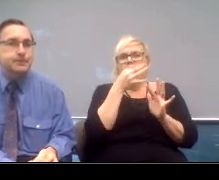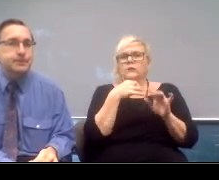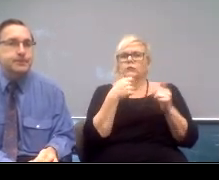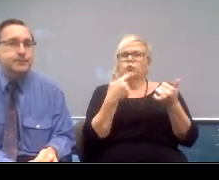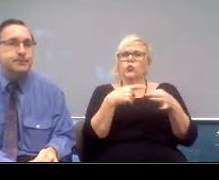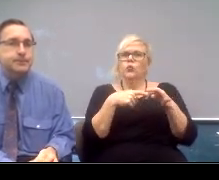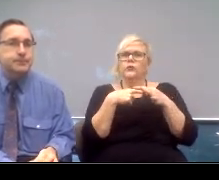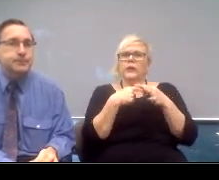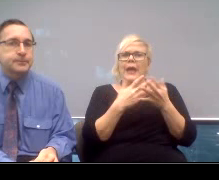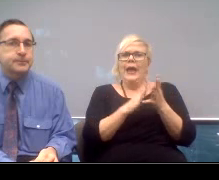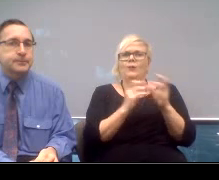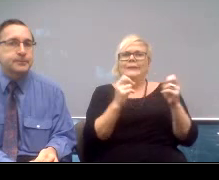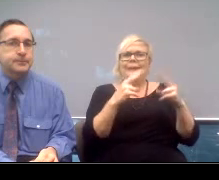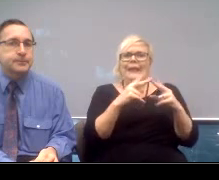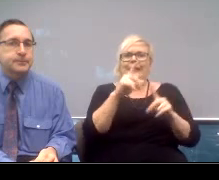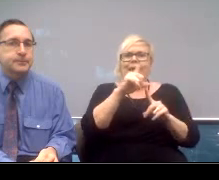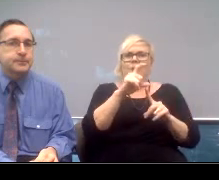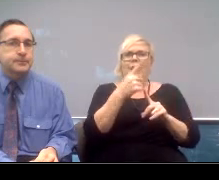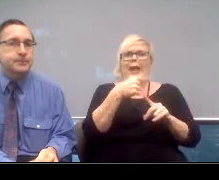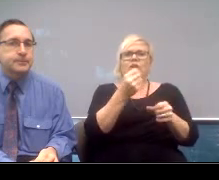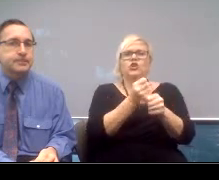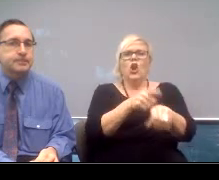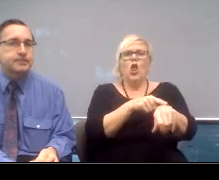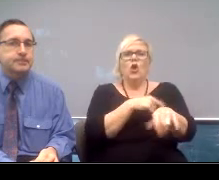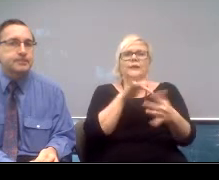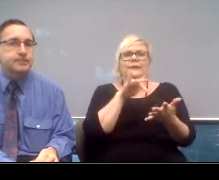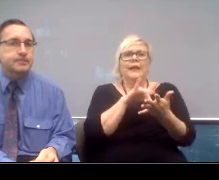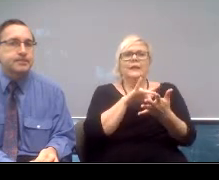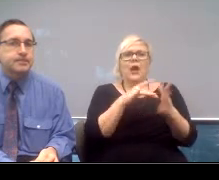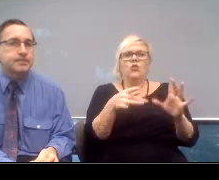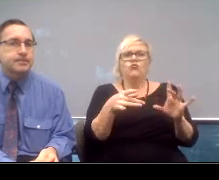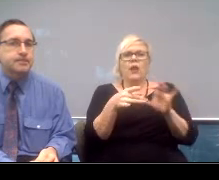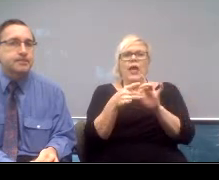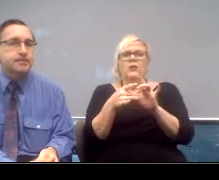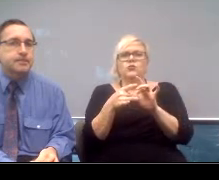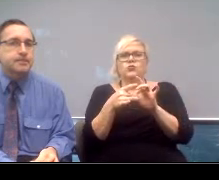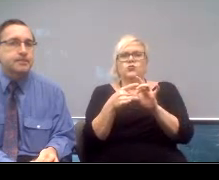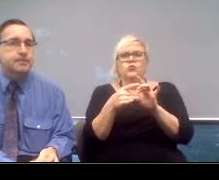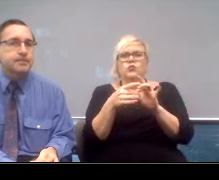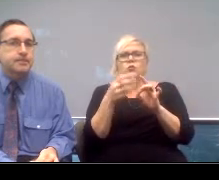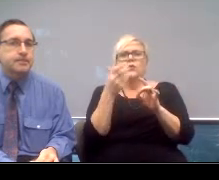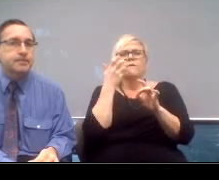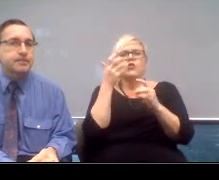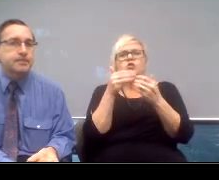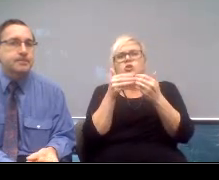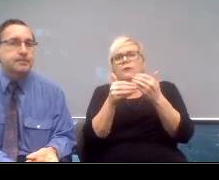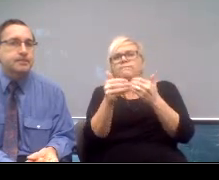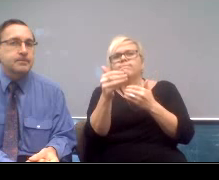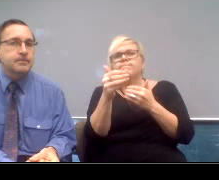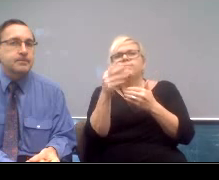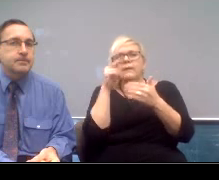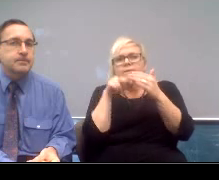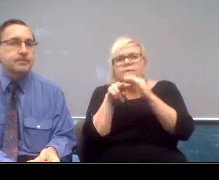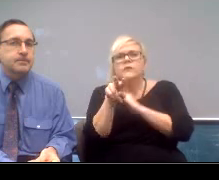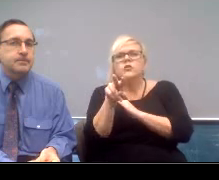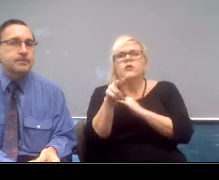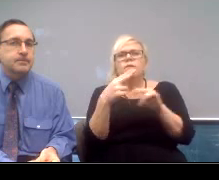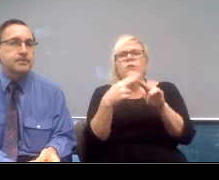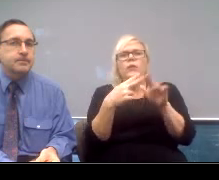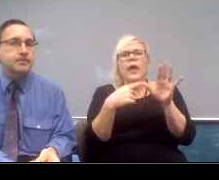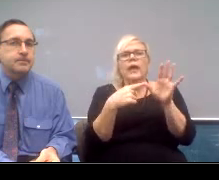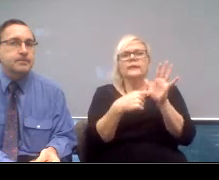question, how do the Sydney, Canberra and Geelong centres relate to the longer term vision of an AT innovation